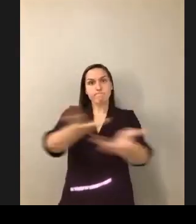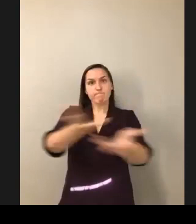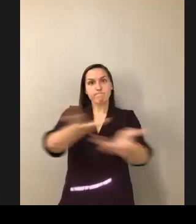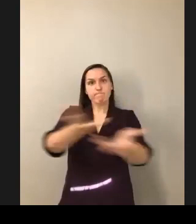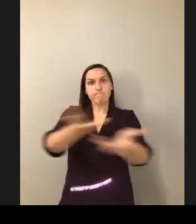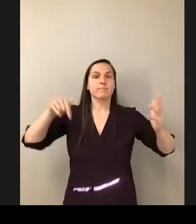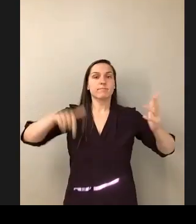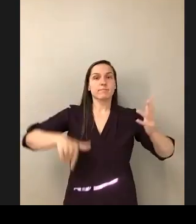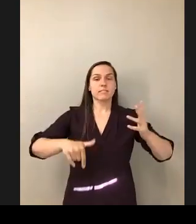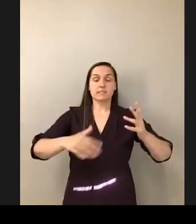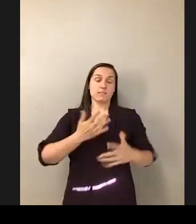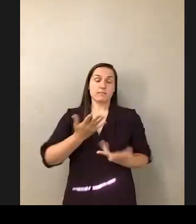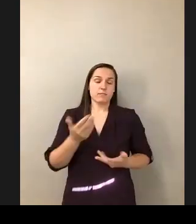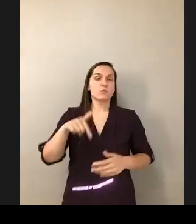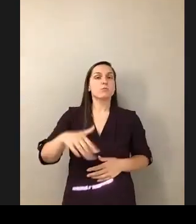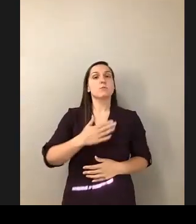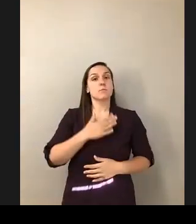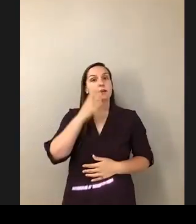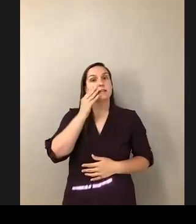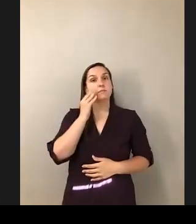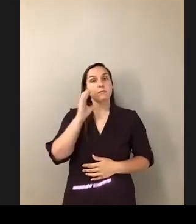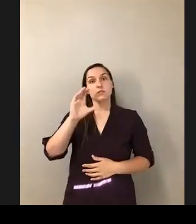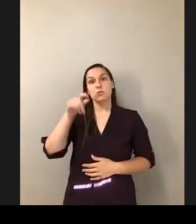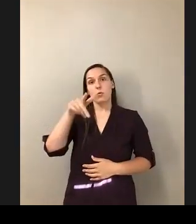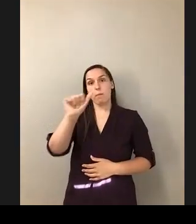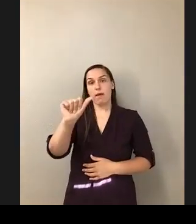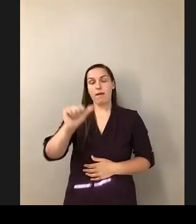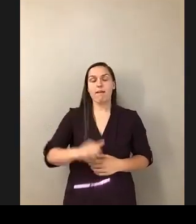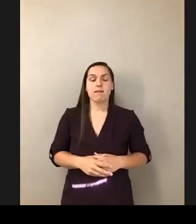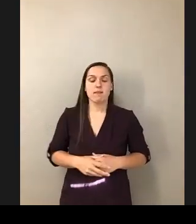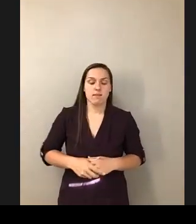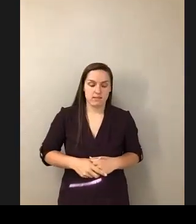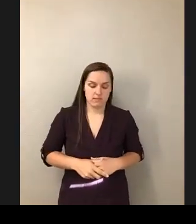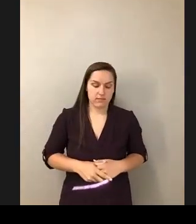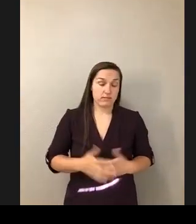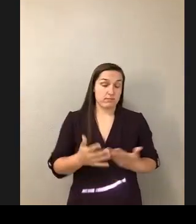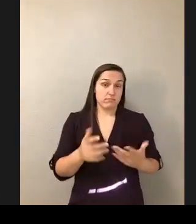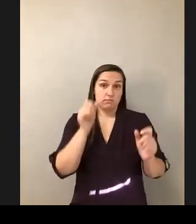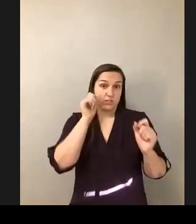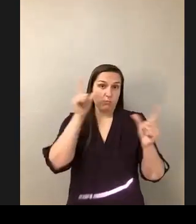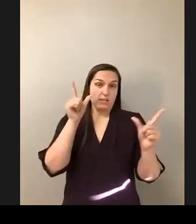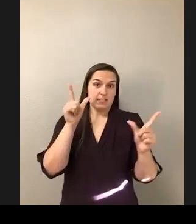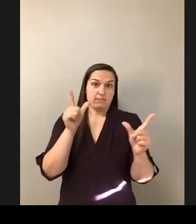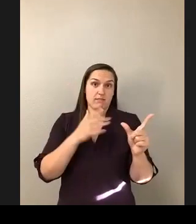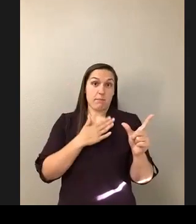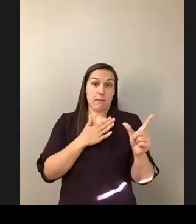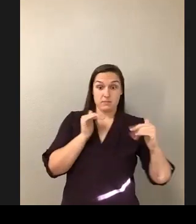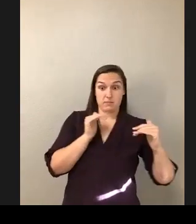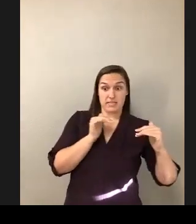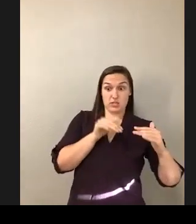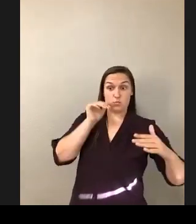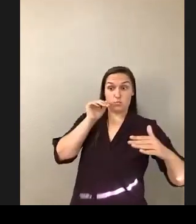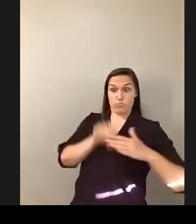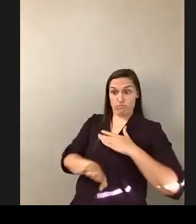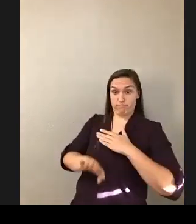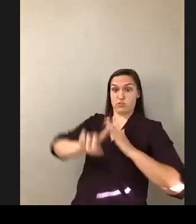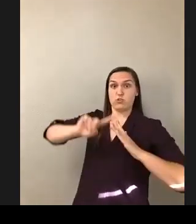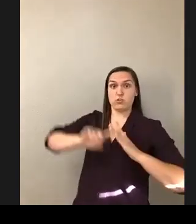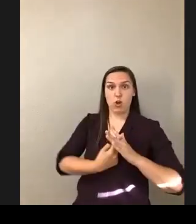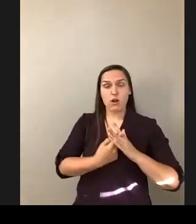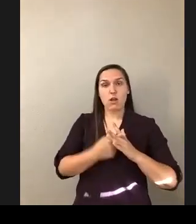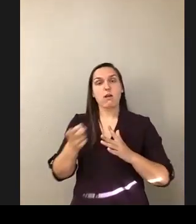My experience at COPA is very surprising from what I expected going in, that allegations